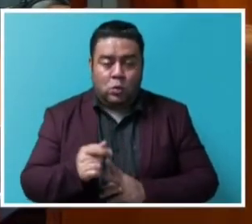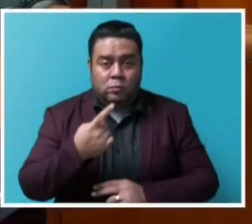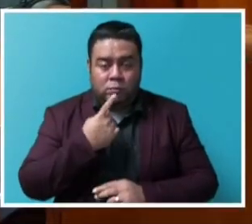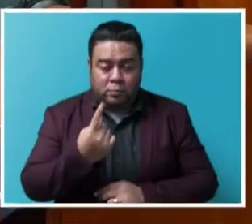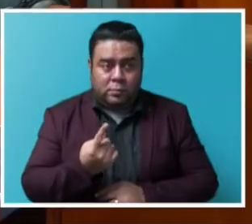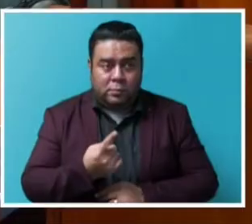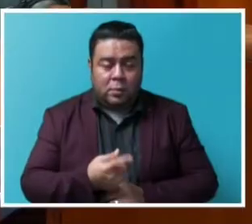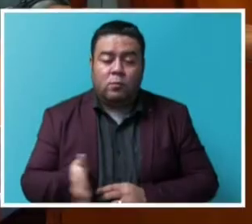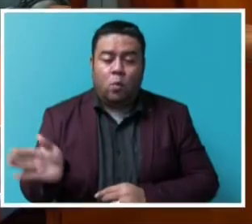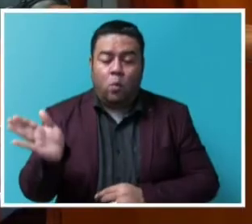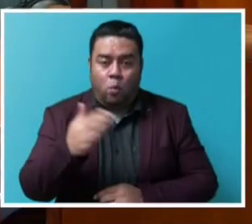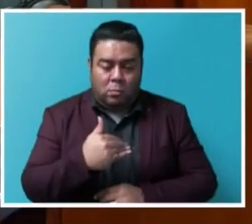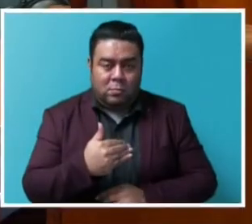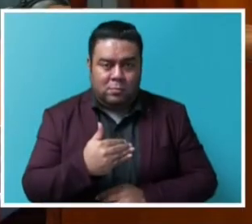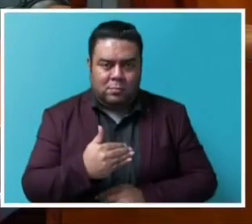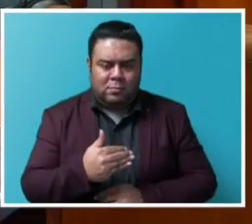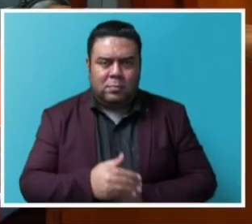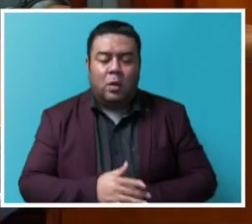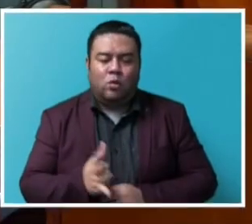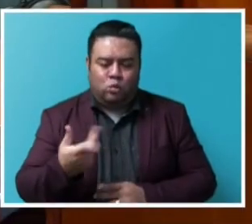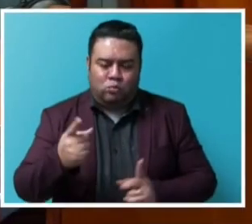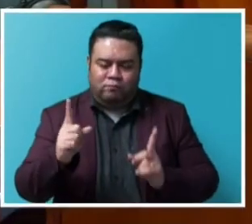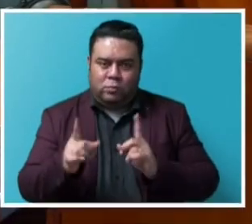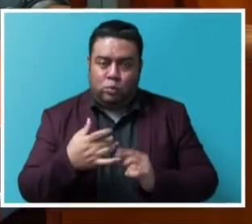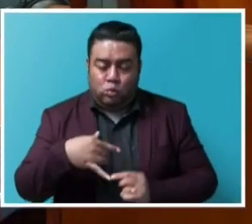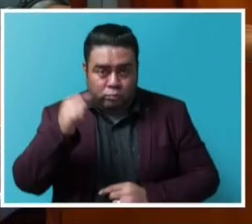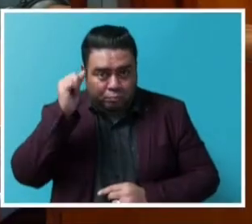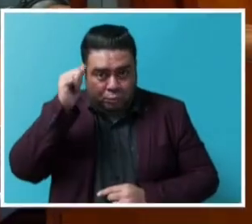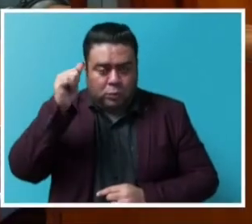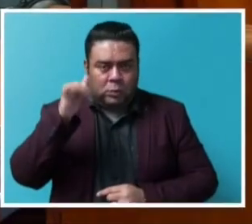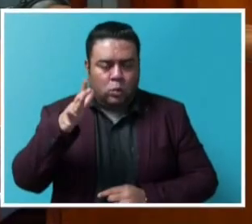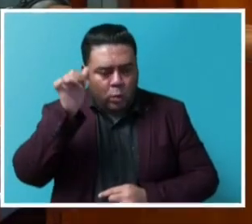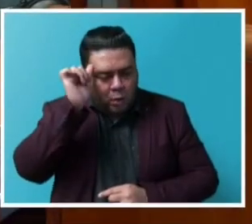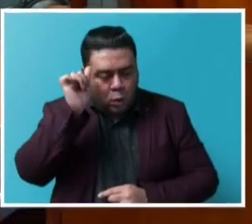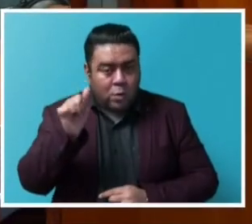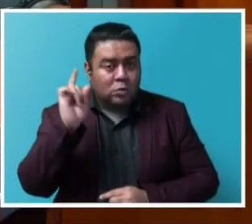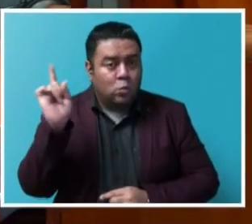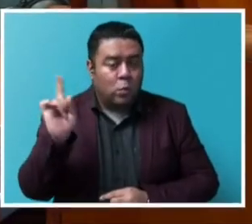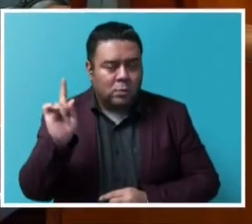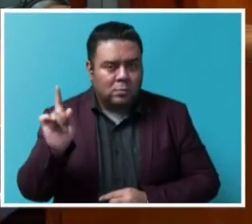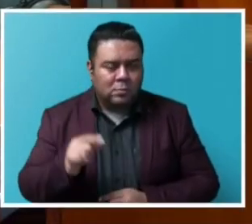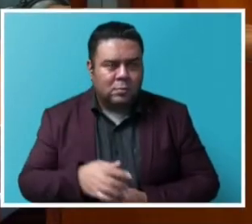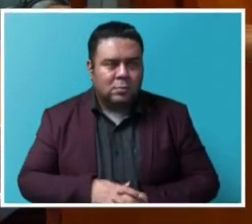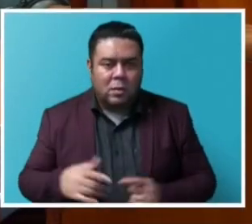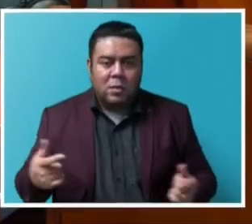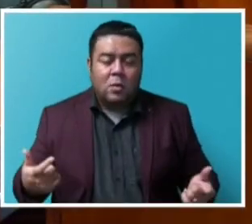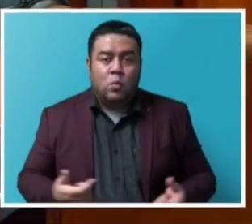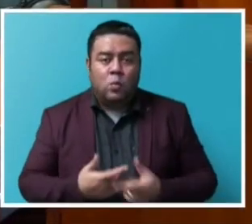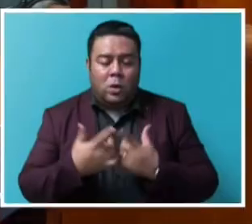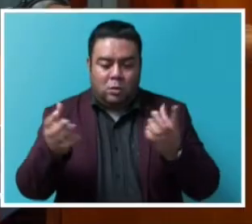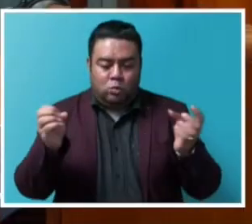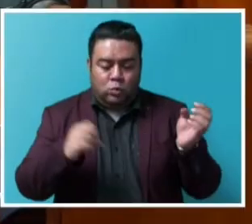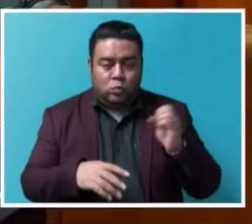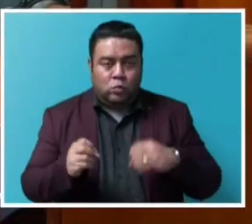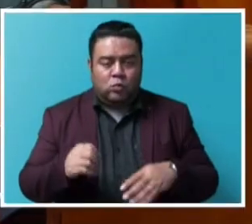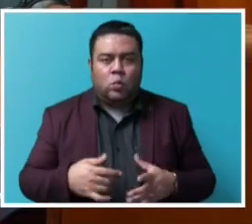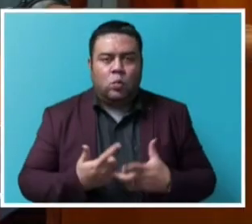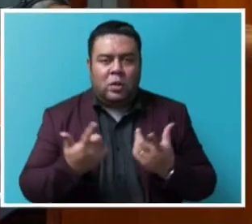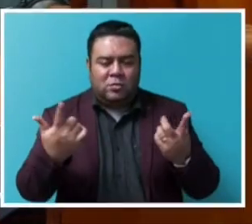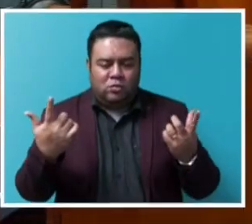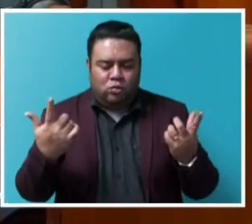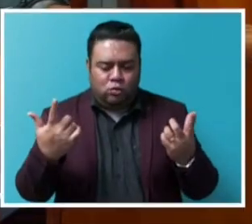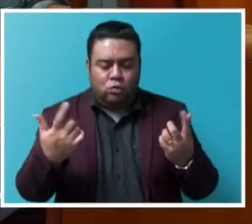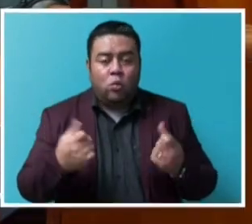us all, to fail to recognize and acknowledge the great contributions of our great seafaring